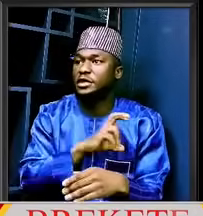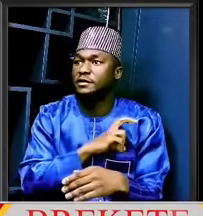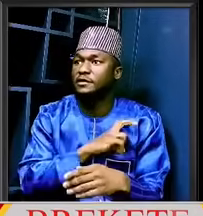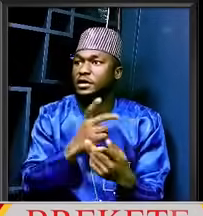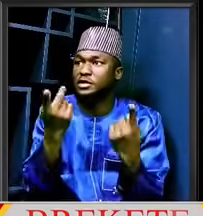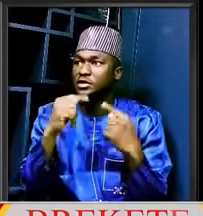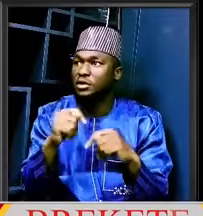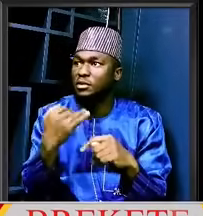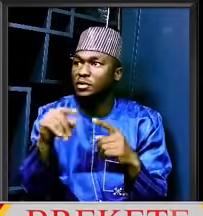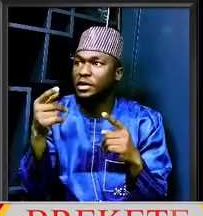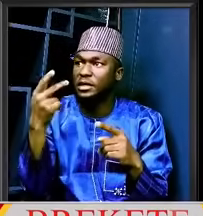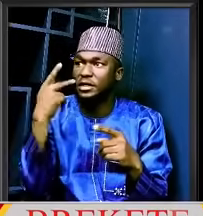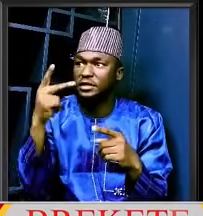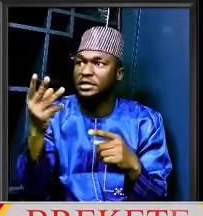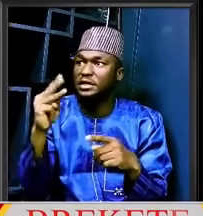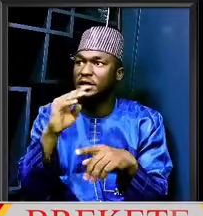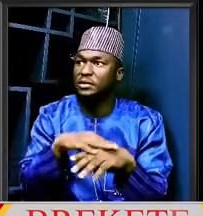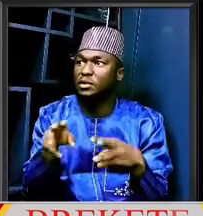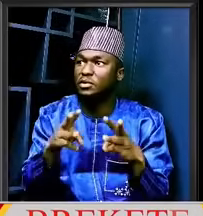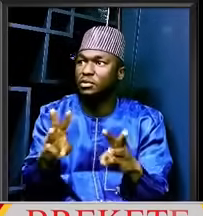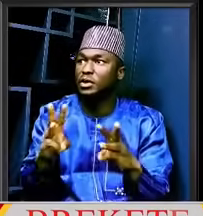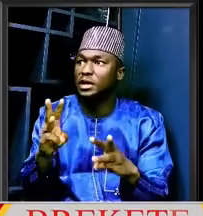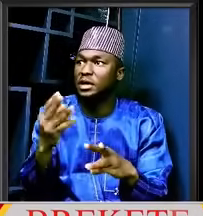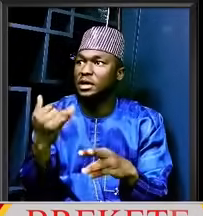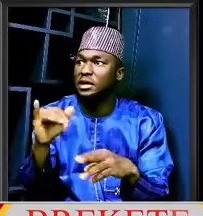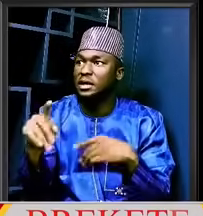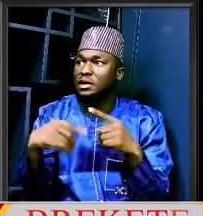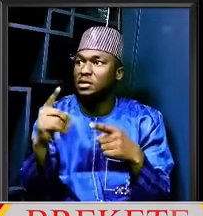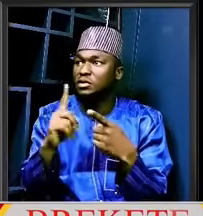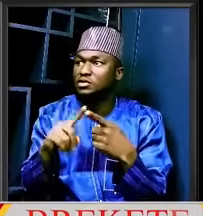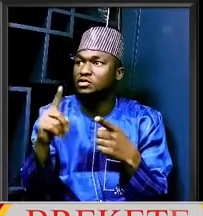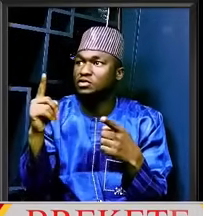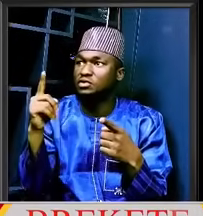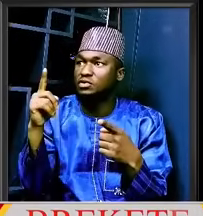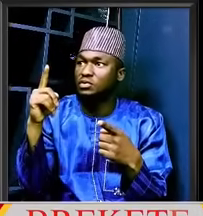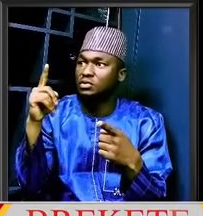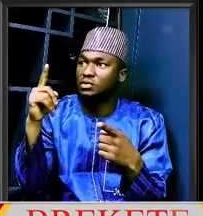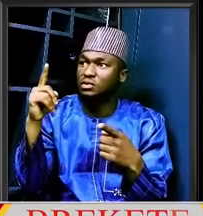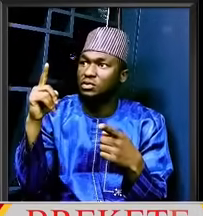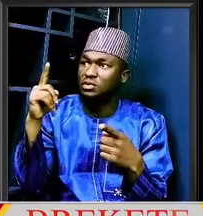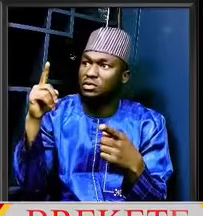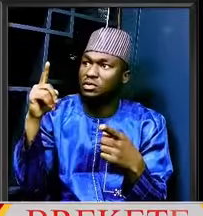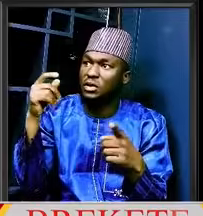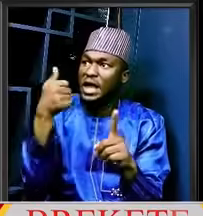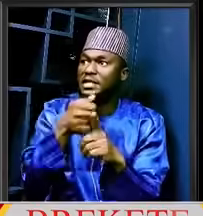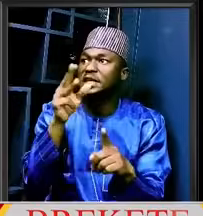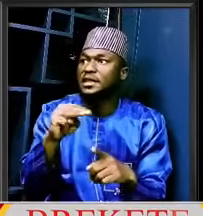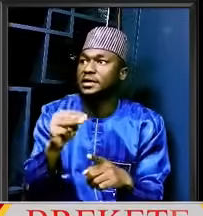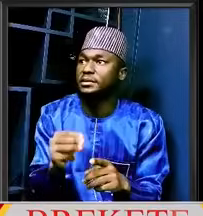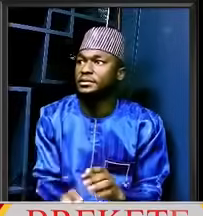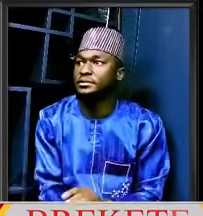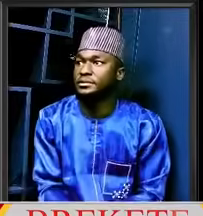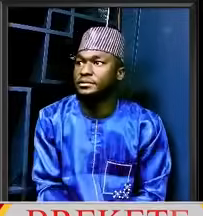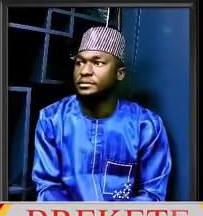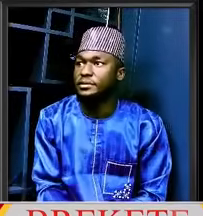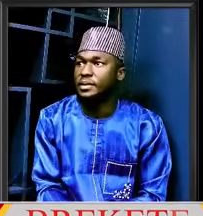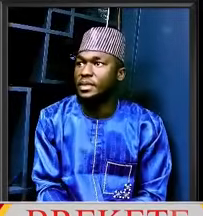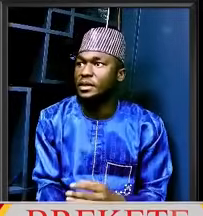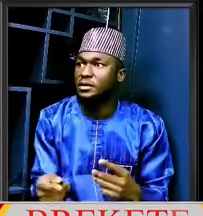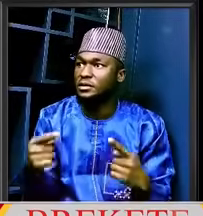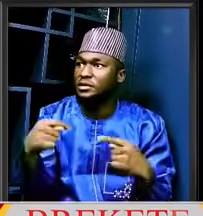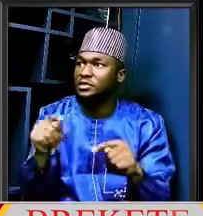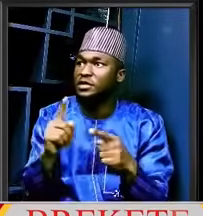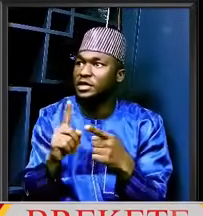police. As they saw the police coming on the street, they ran to attack the police. They even destroyed their backlights. Tried to injure one of